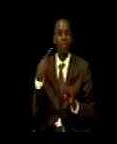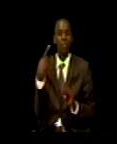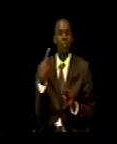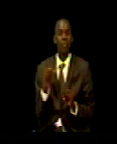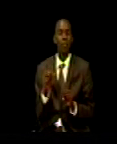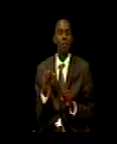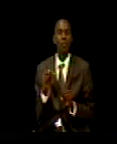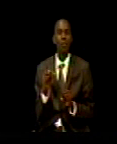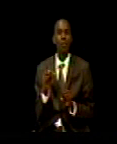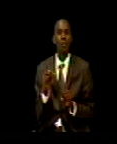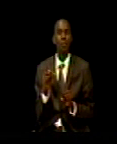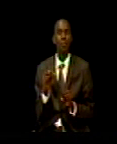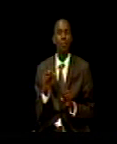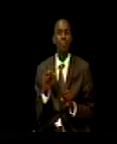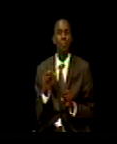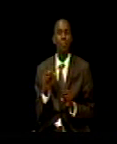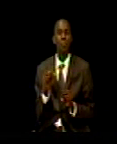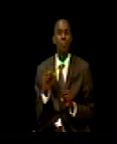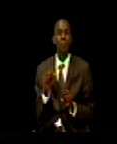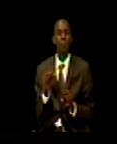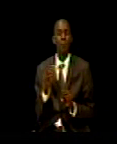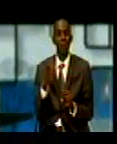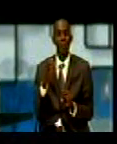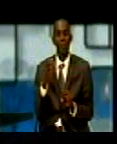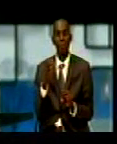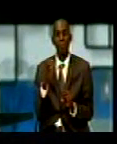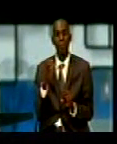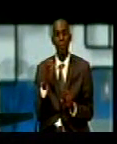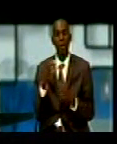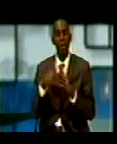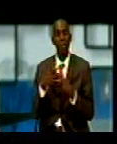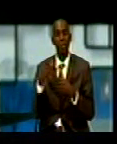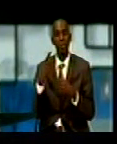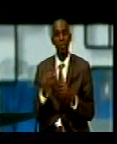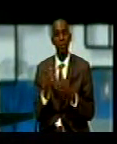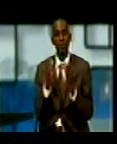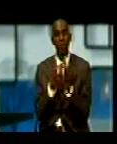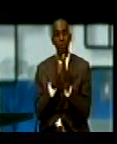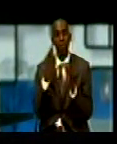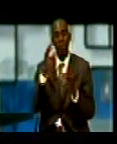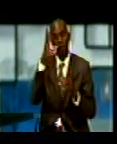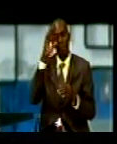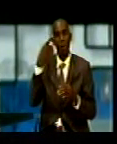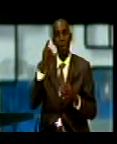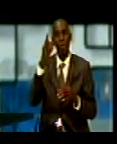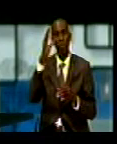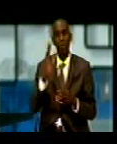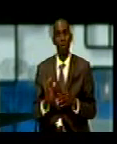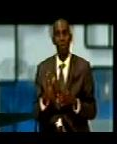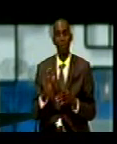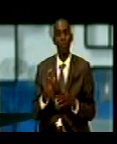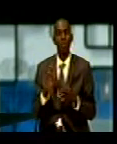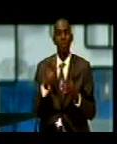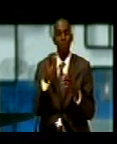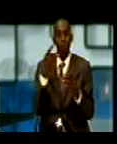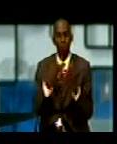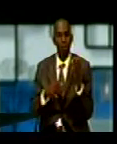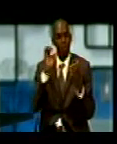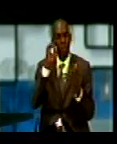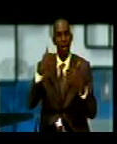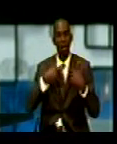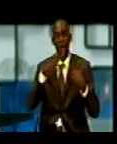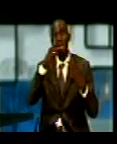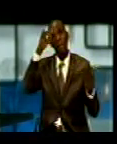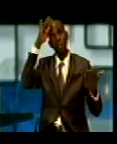prayed about last night, after the prayer of the man of God, I got it this morning. Praise